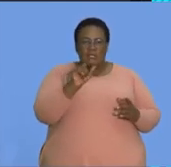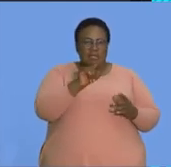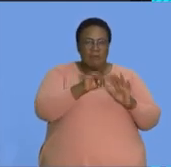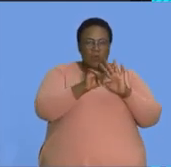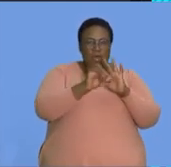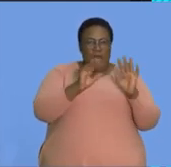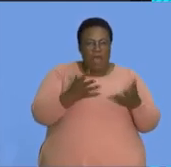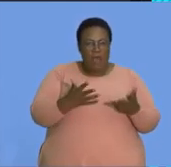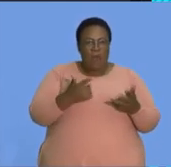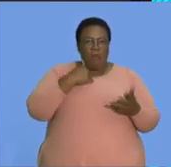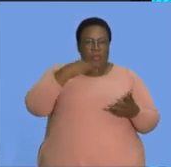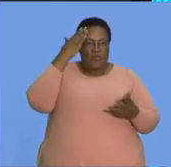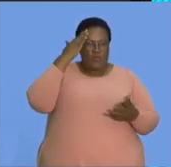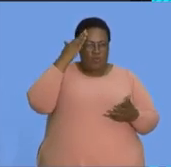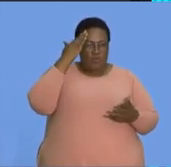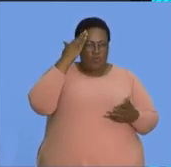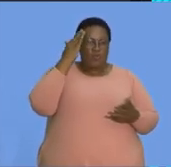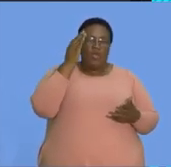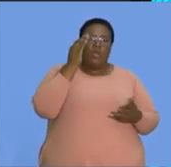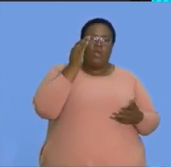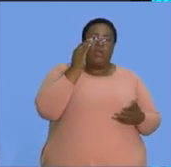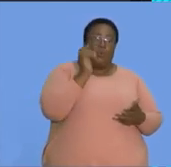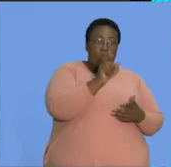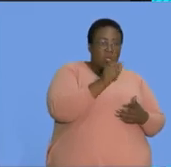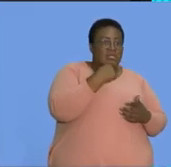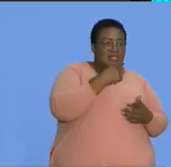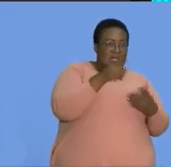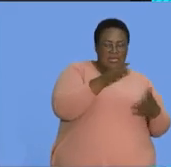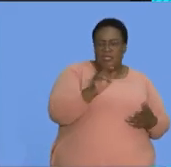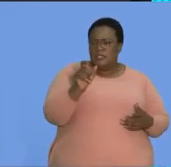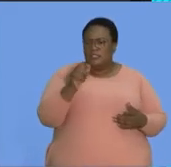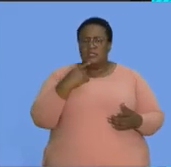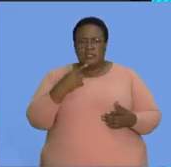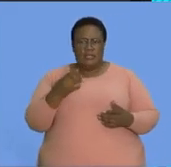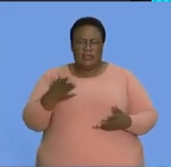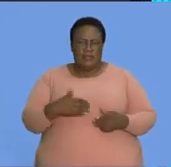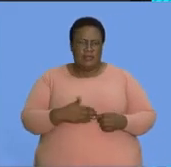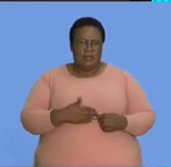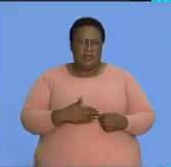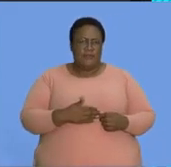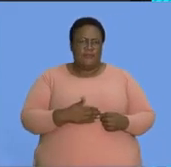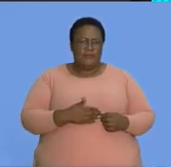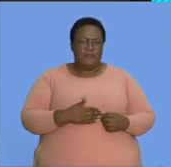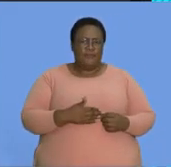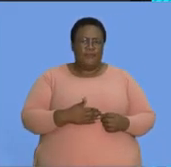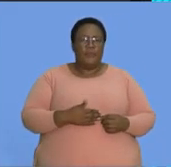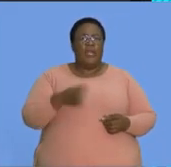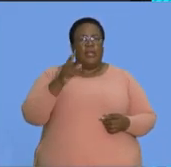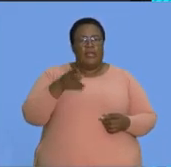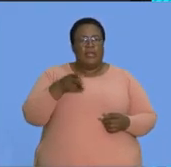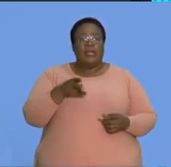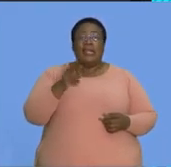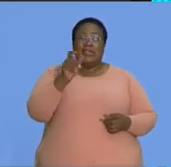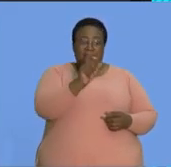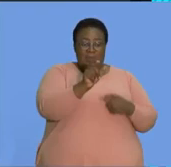I then differentiate between a keyword saying this and a keyword saying that? And also, what exactly is